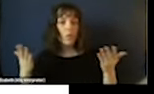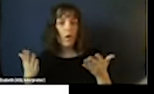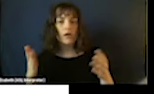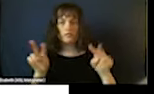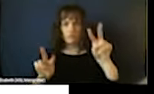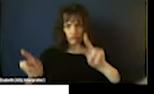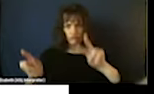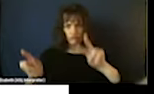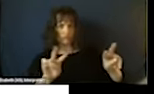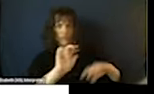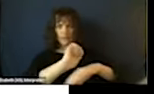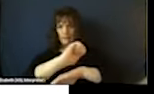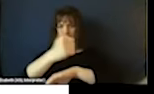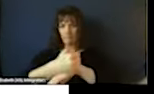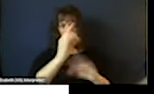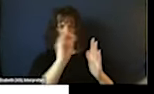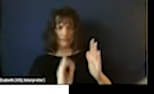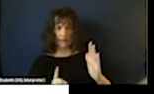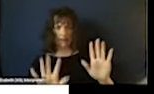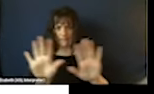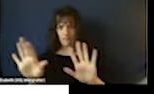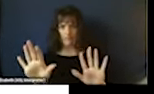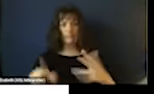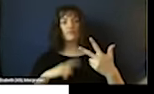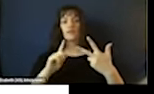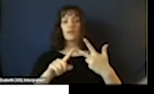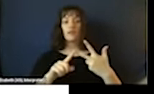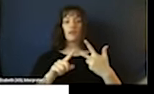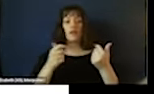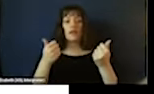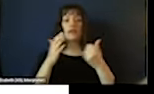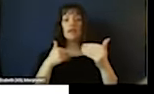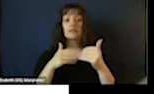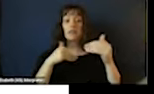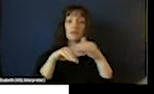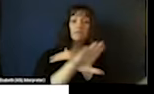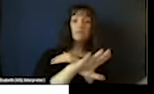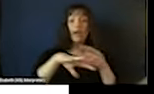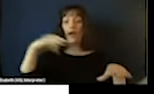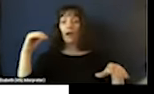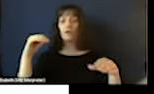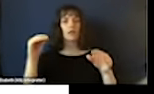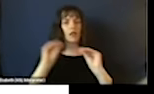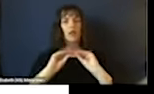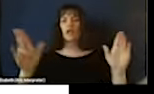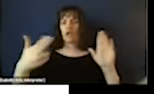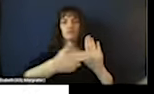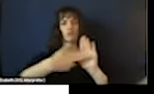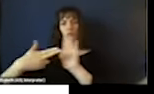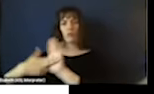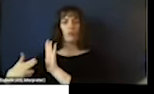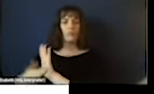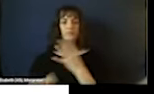routes inside and outside of a building. Send notifications in advance when construction will block a path. You need to